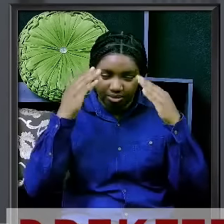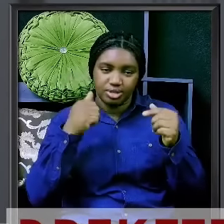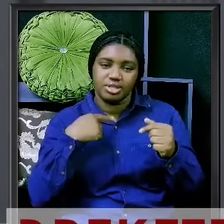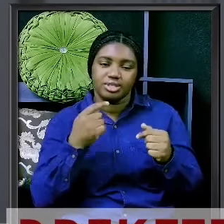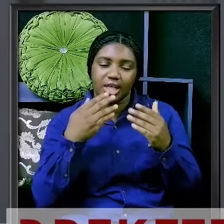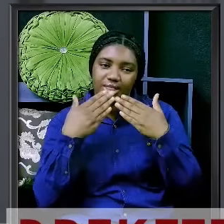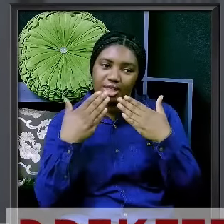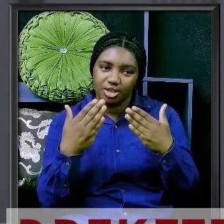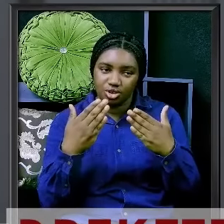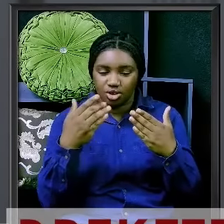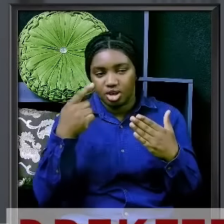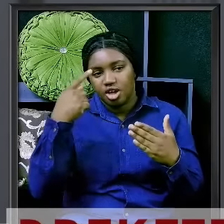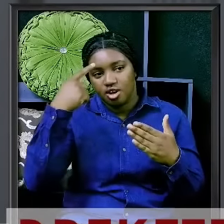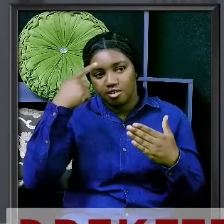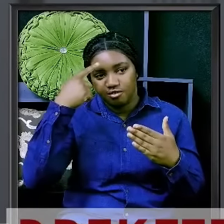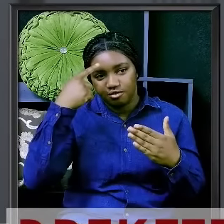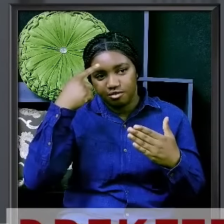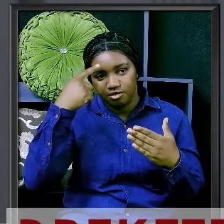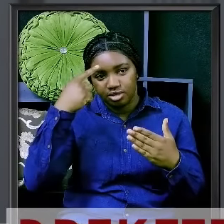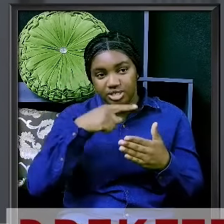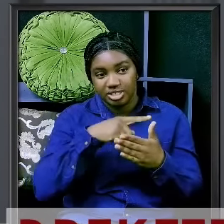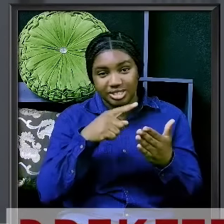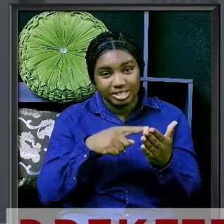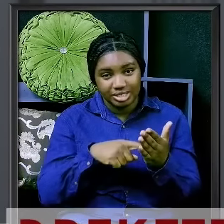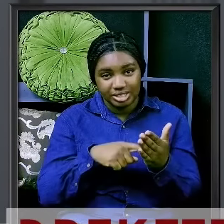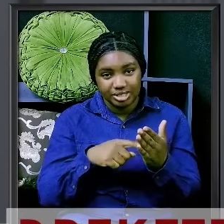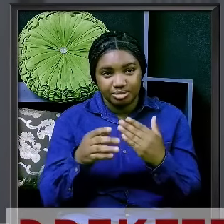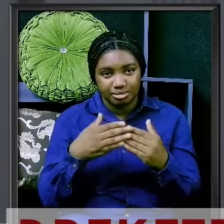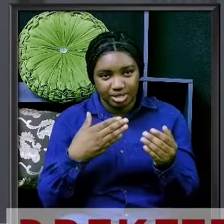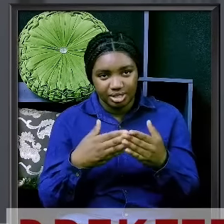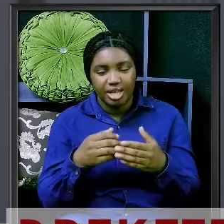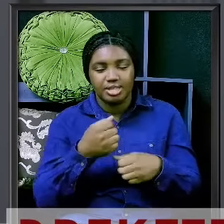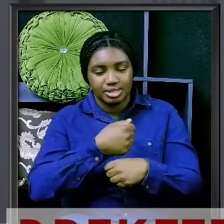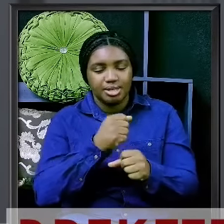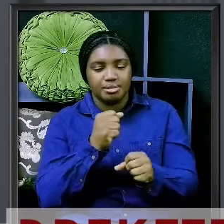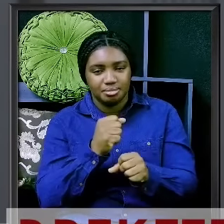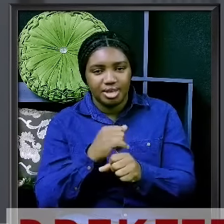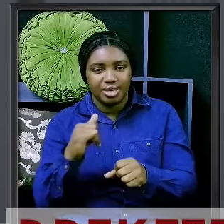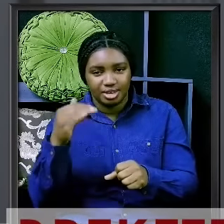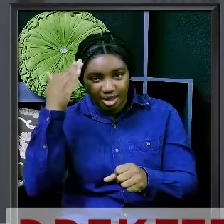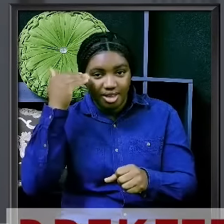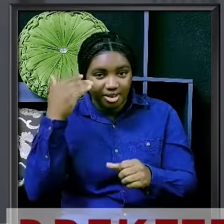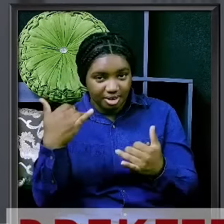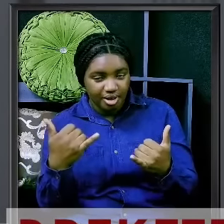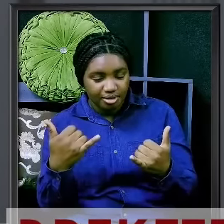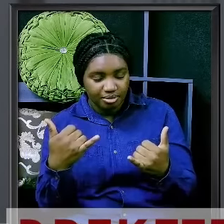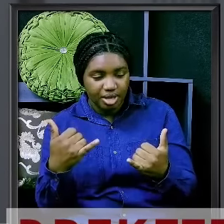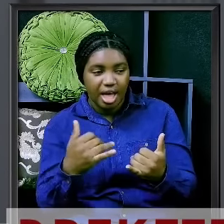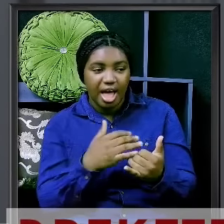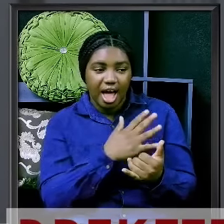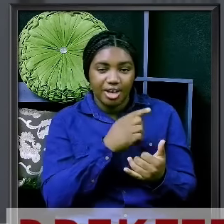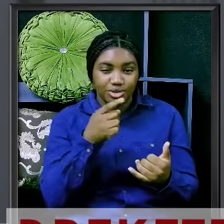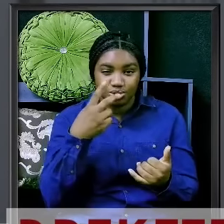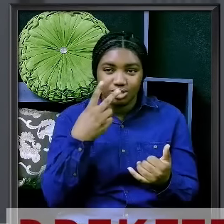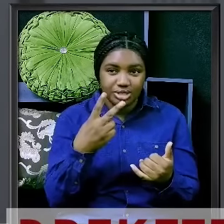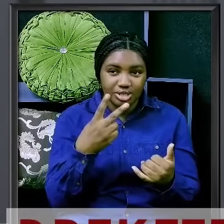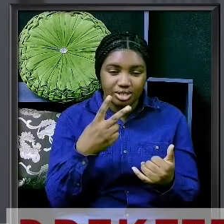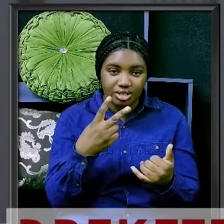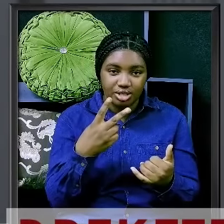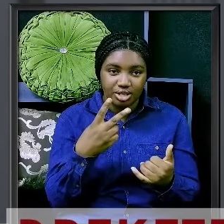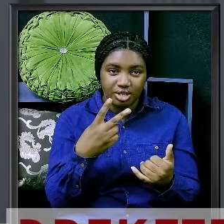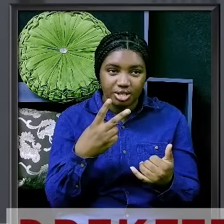giving me this time. This case don't make sense now. Yes, sir. And the fear where I've been get for